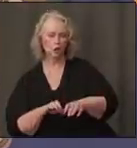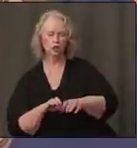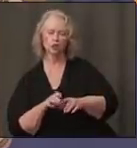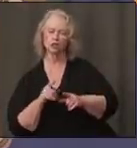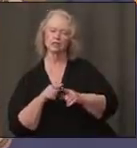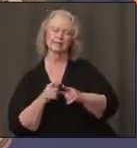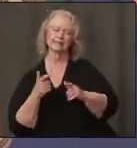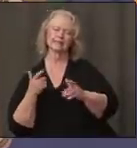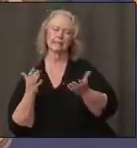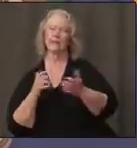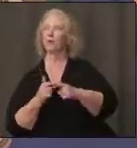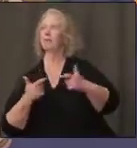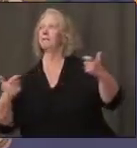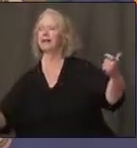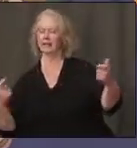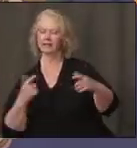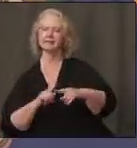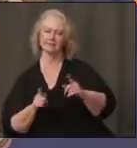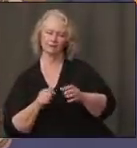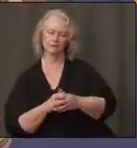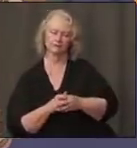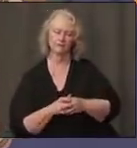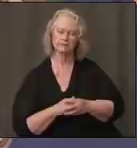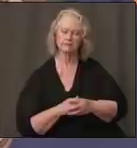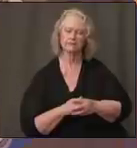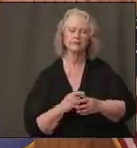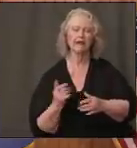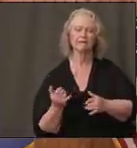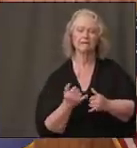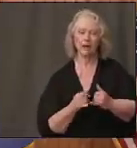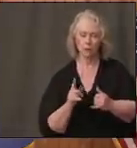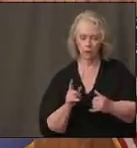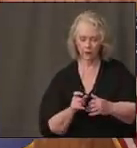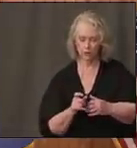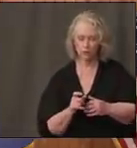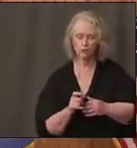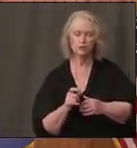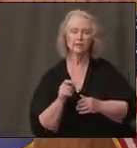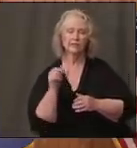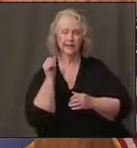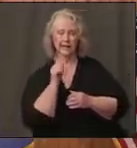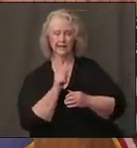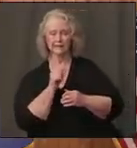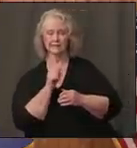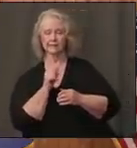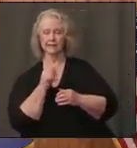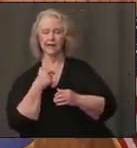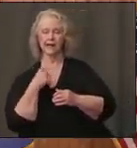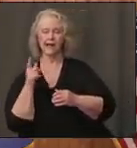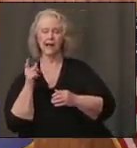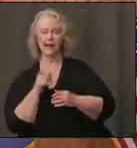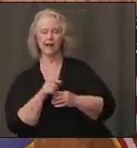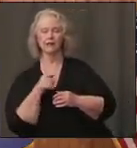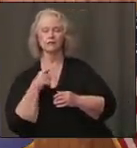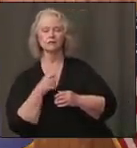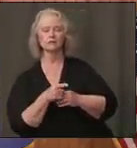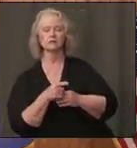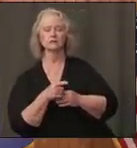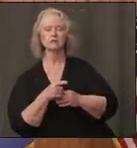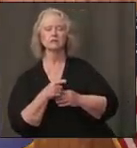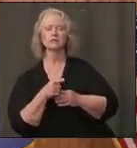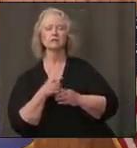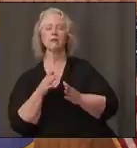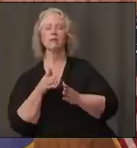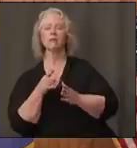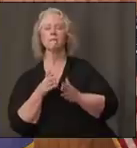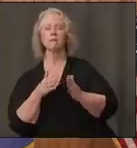well. Okay. And real quickly, final question. Yesterday when I asked your acting public health commissioner about